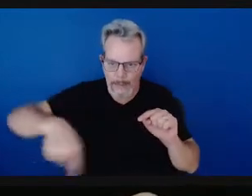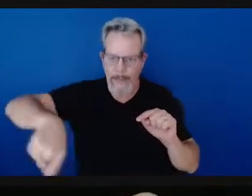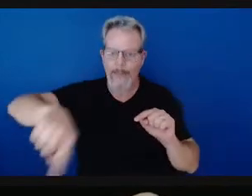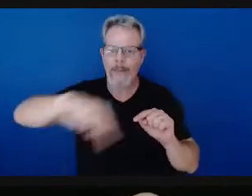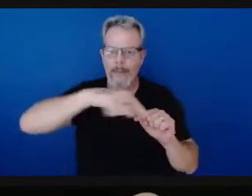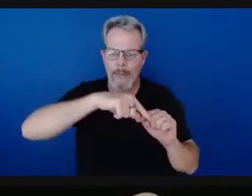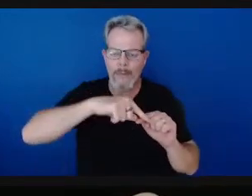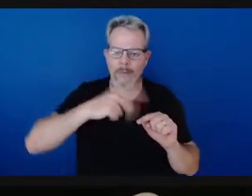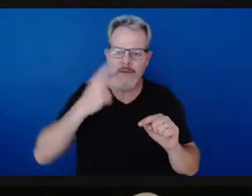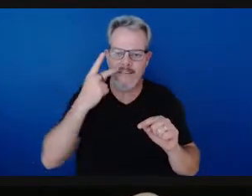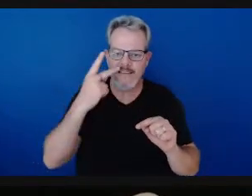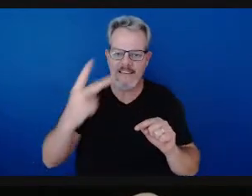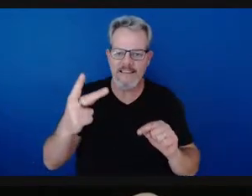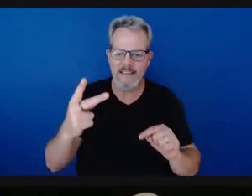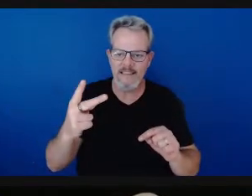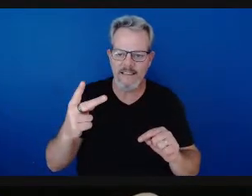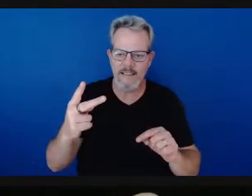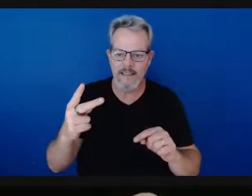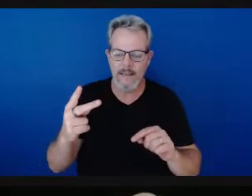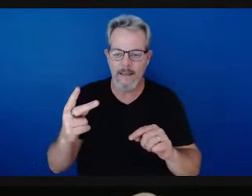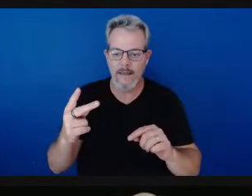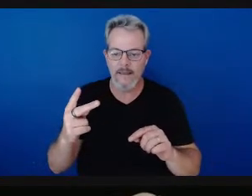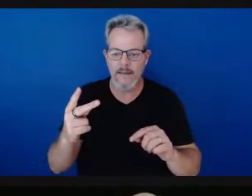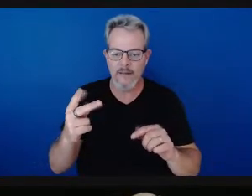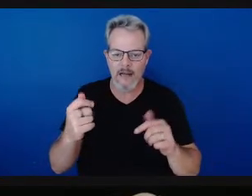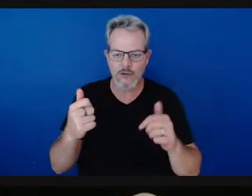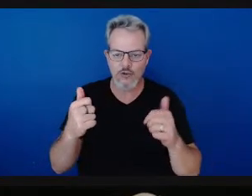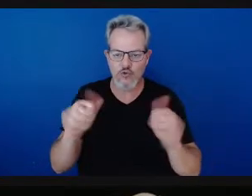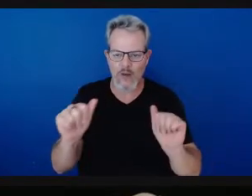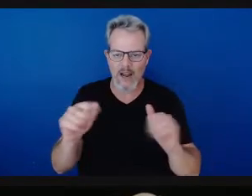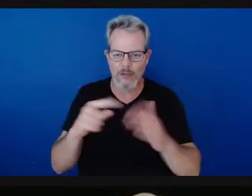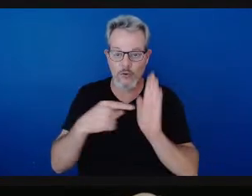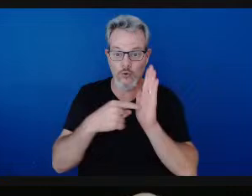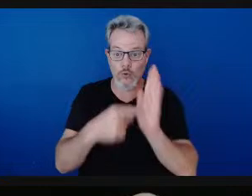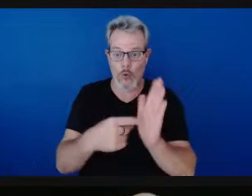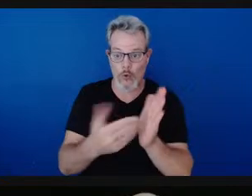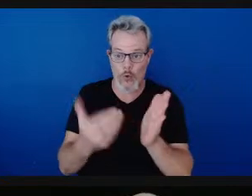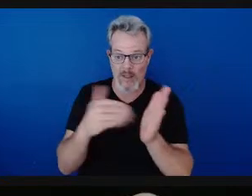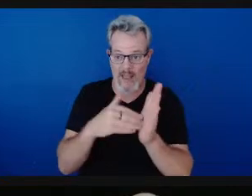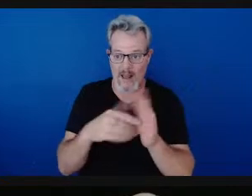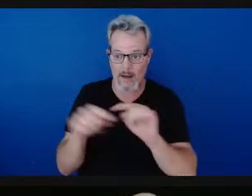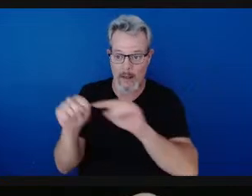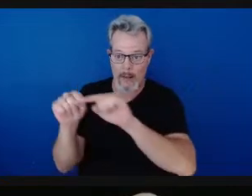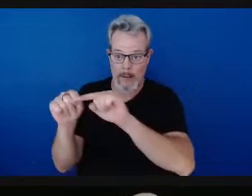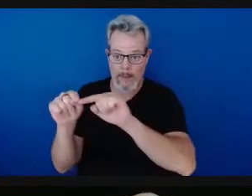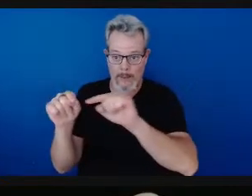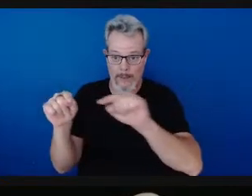Our line goes, so if I were to try to draw that zigzag again, it goes like that